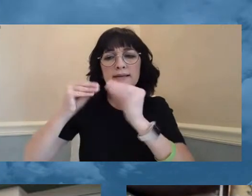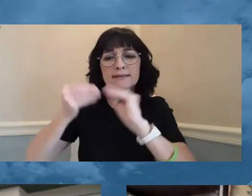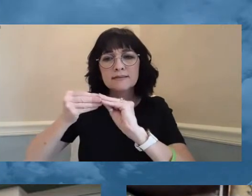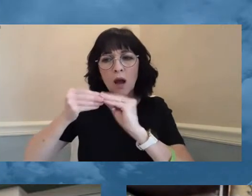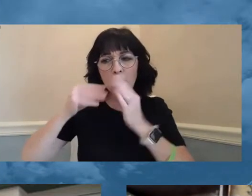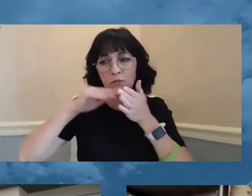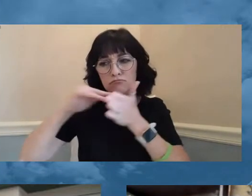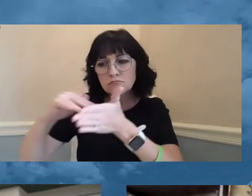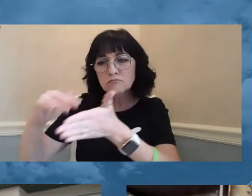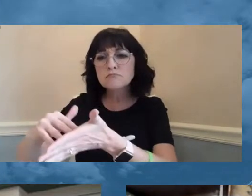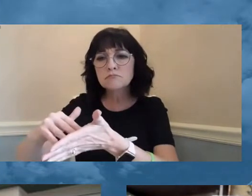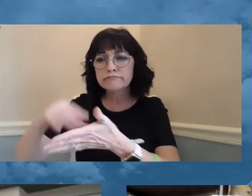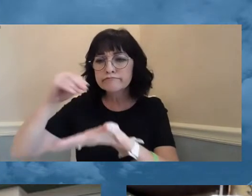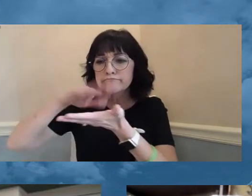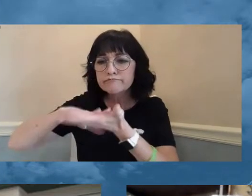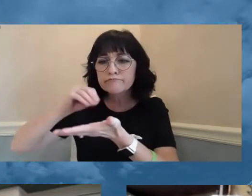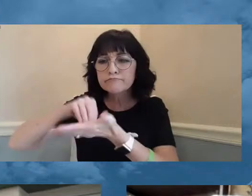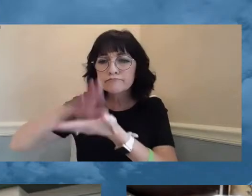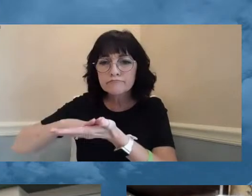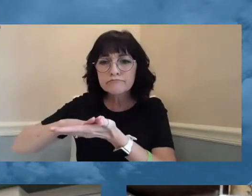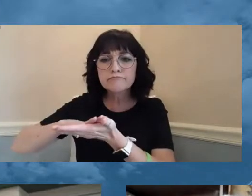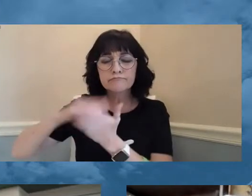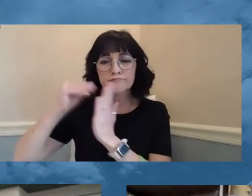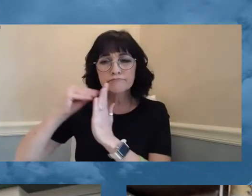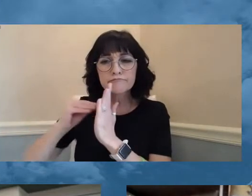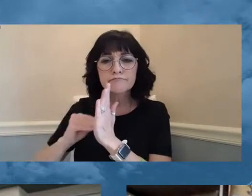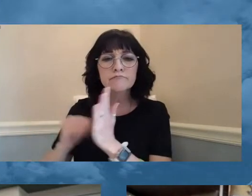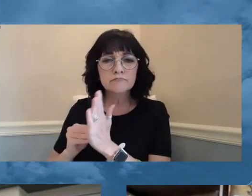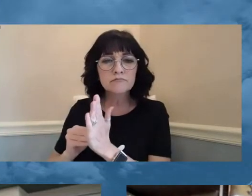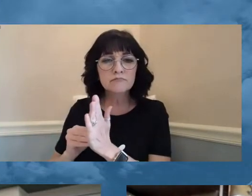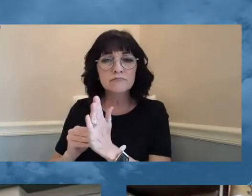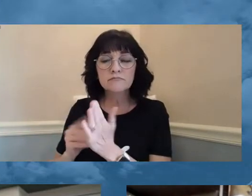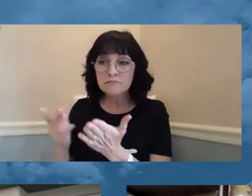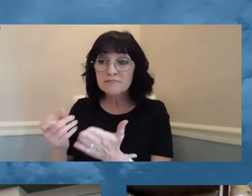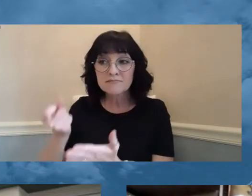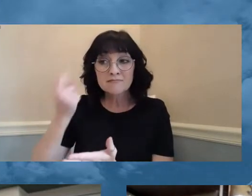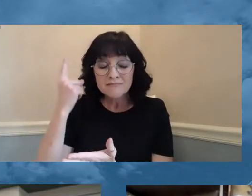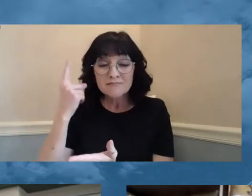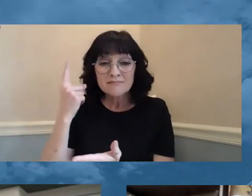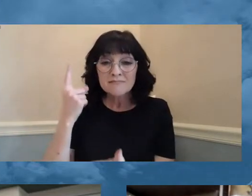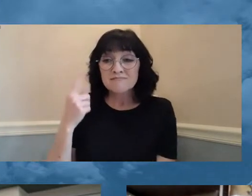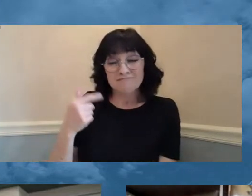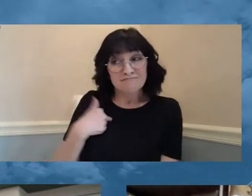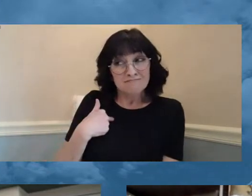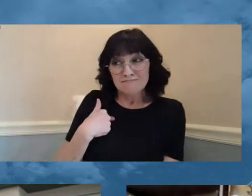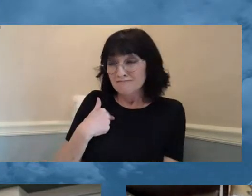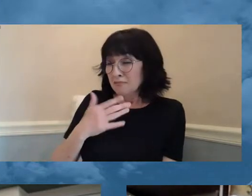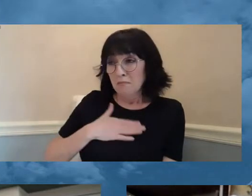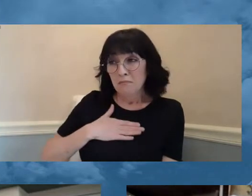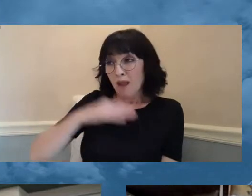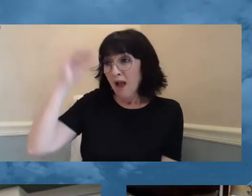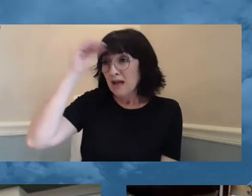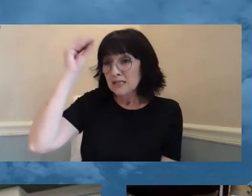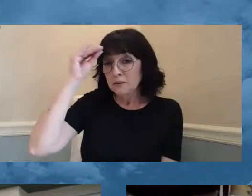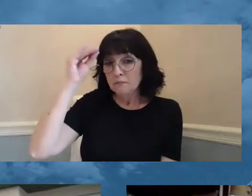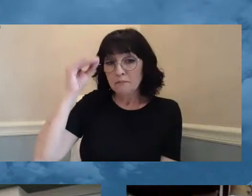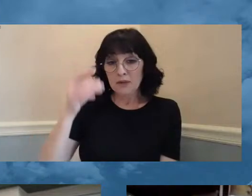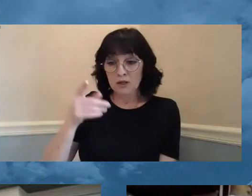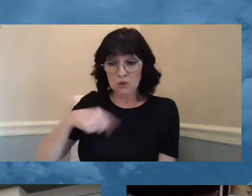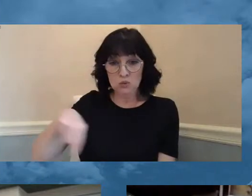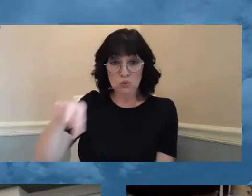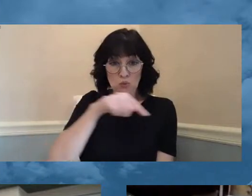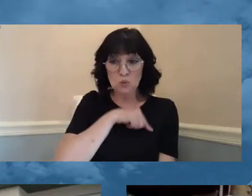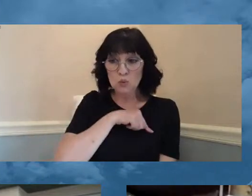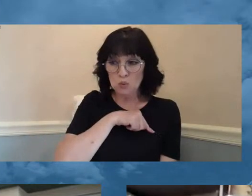watched our distances, we wore our masks, and we washed our hands. Dr. Rattay, isn't it true that the flu rate